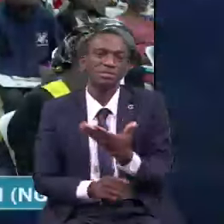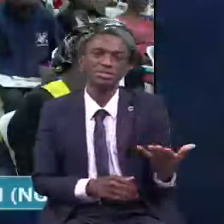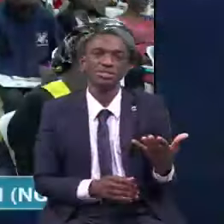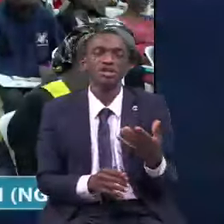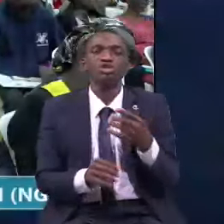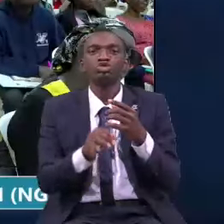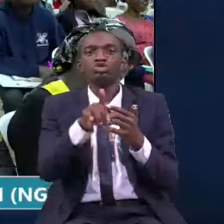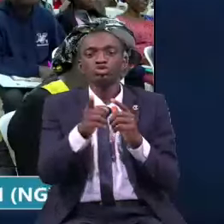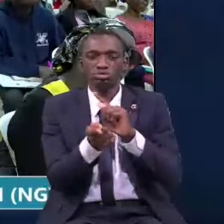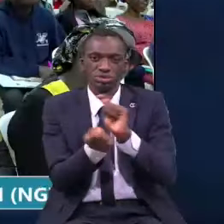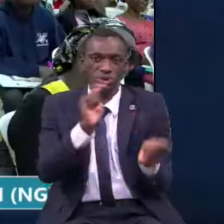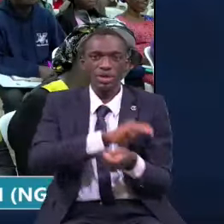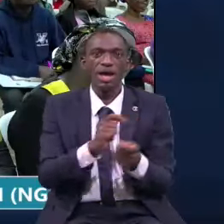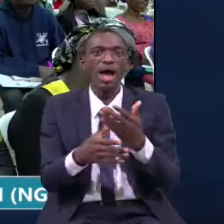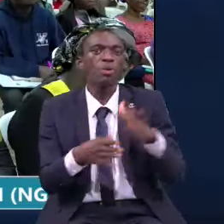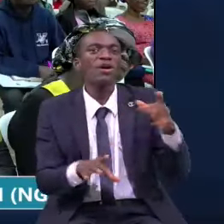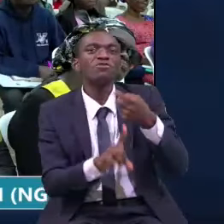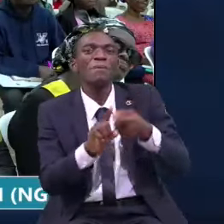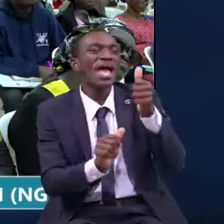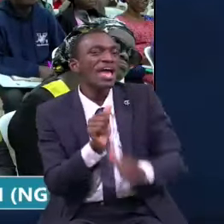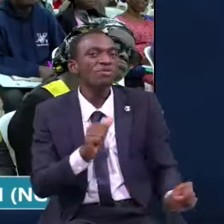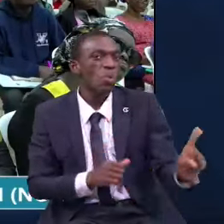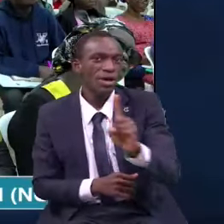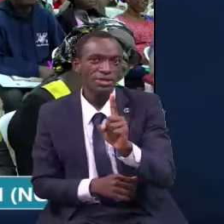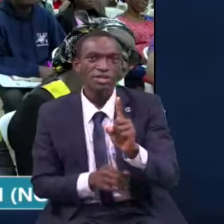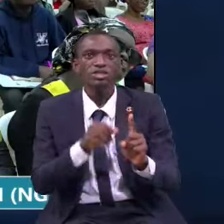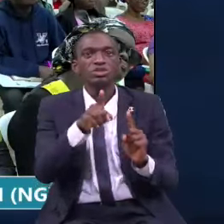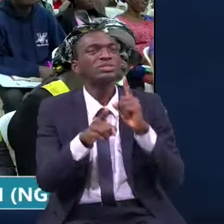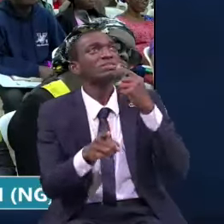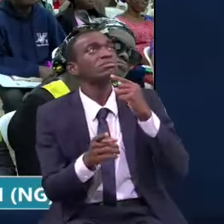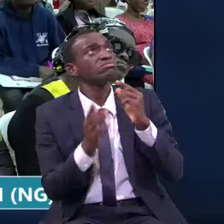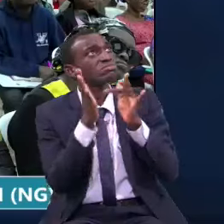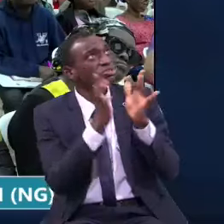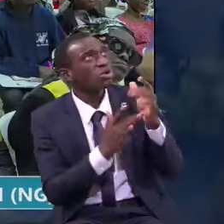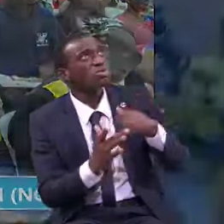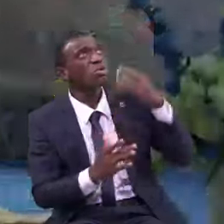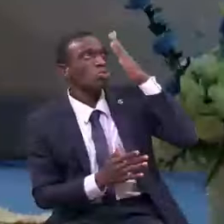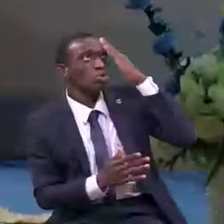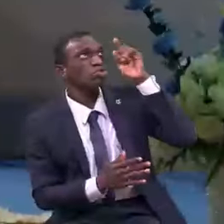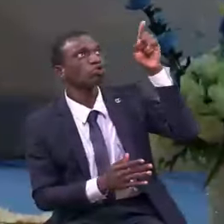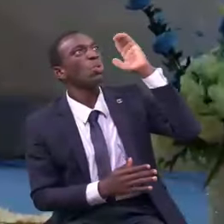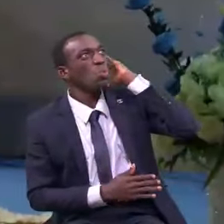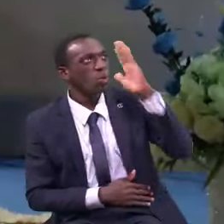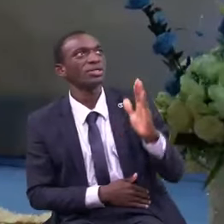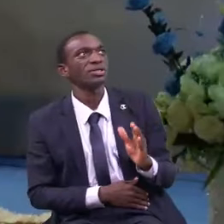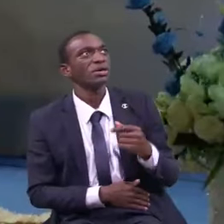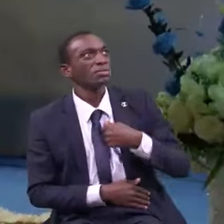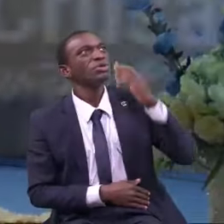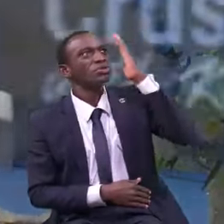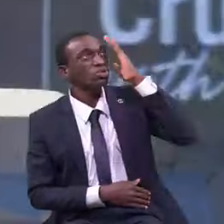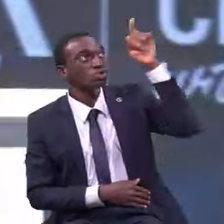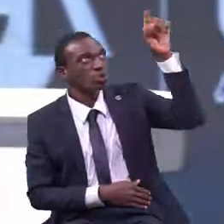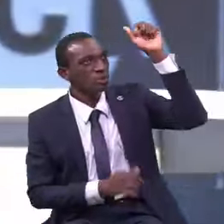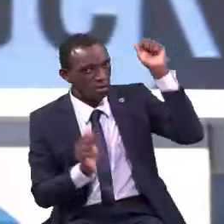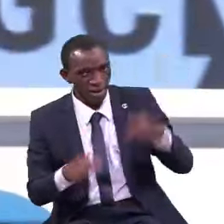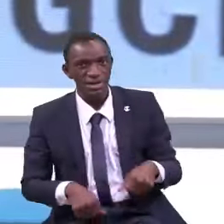everyone. And you say, Lord, I know you will. I know you can. And I know